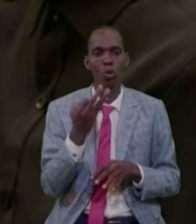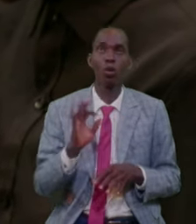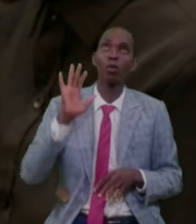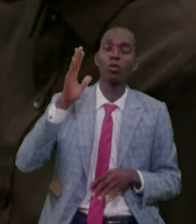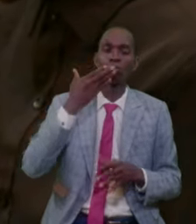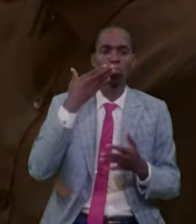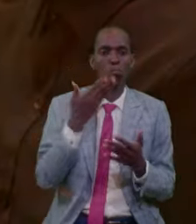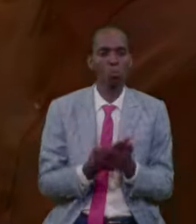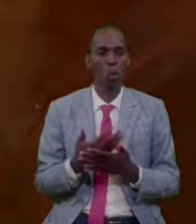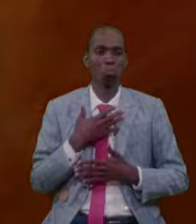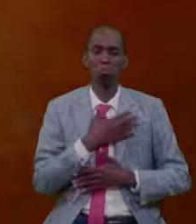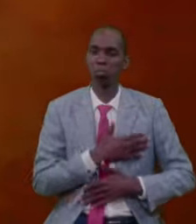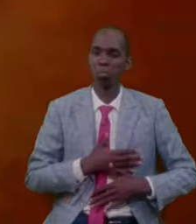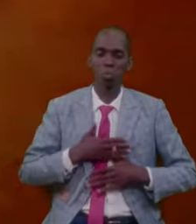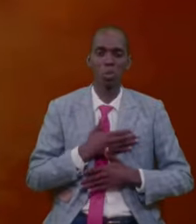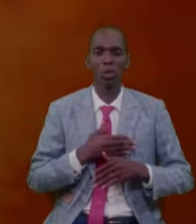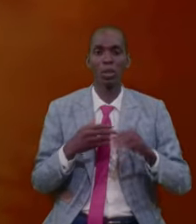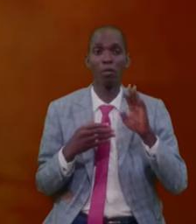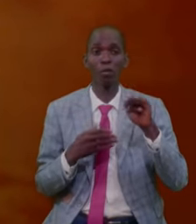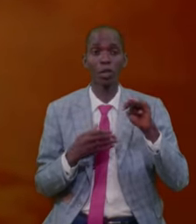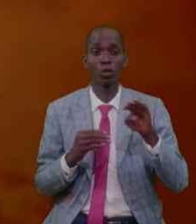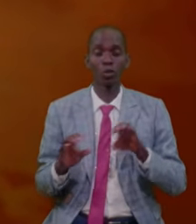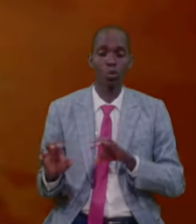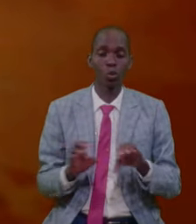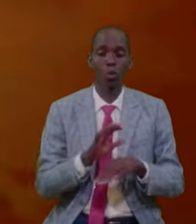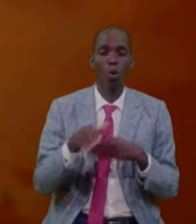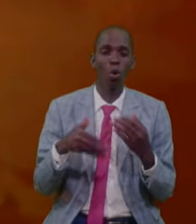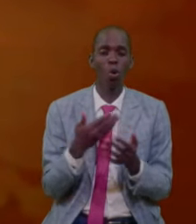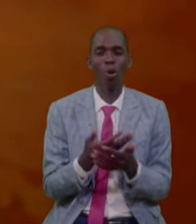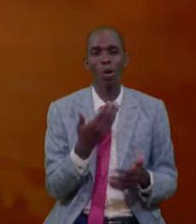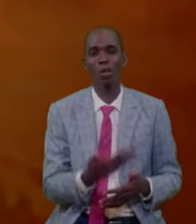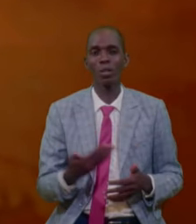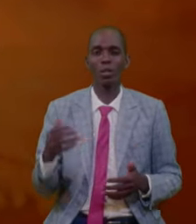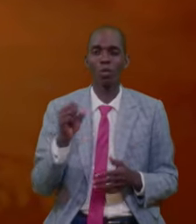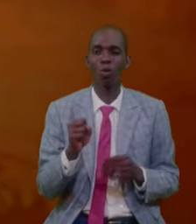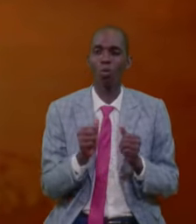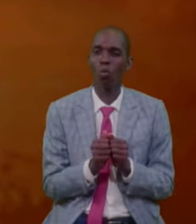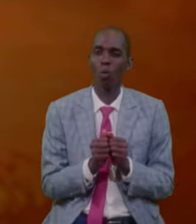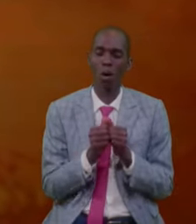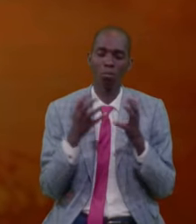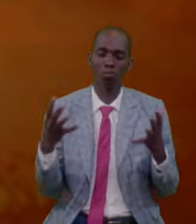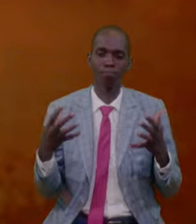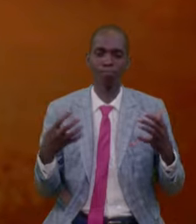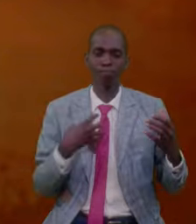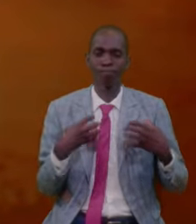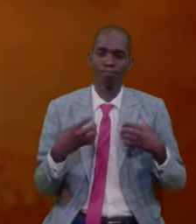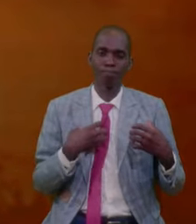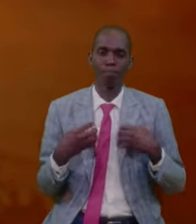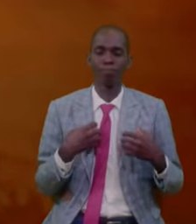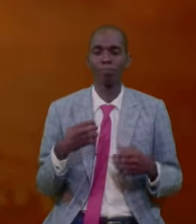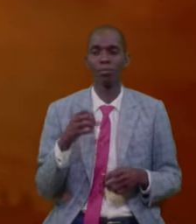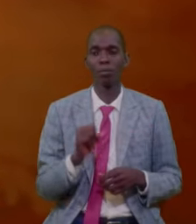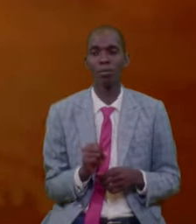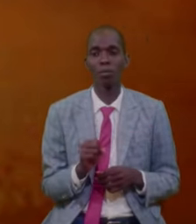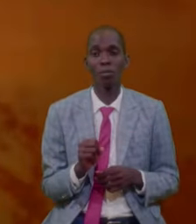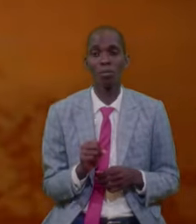pleasure. Verse 14, do all things without murmurings.